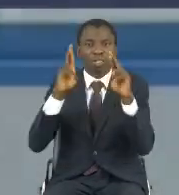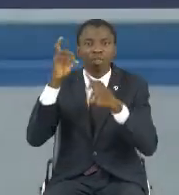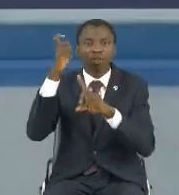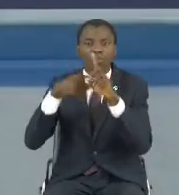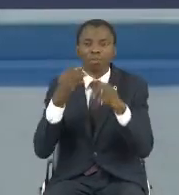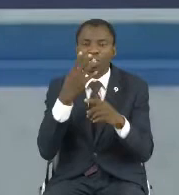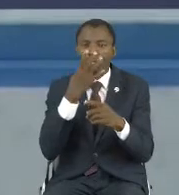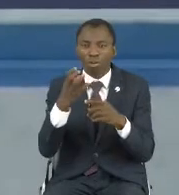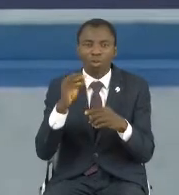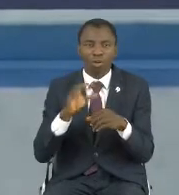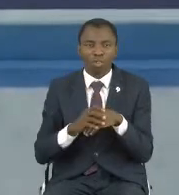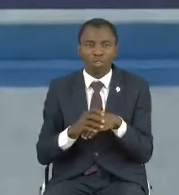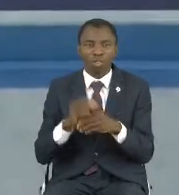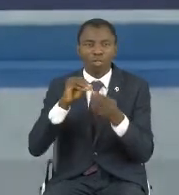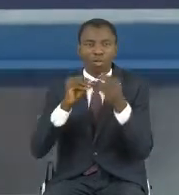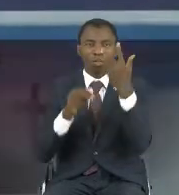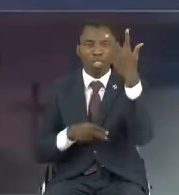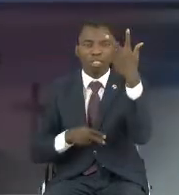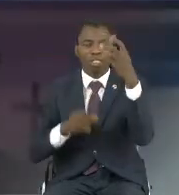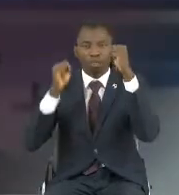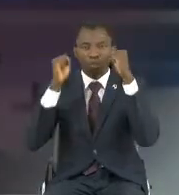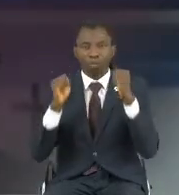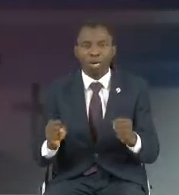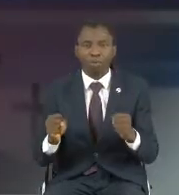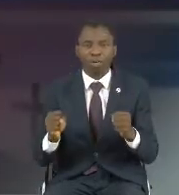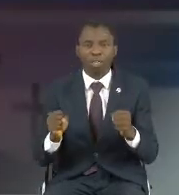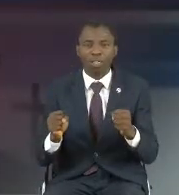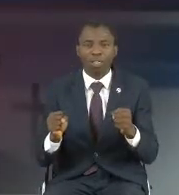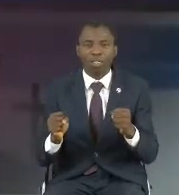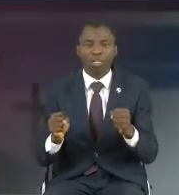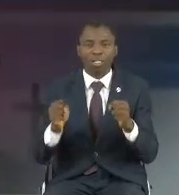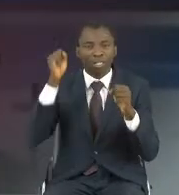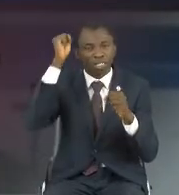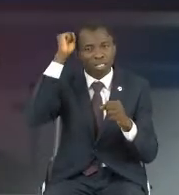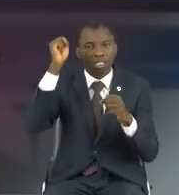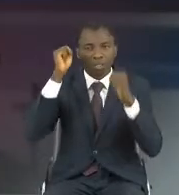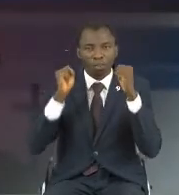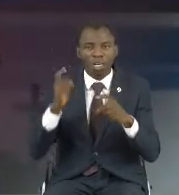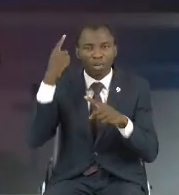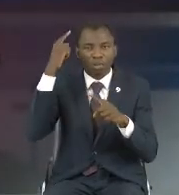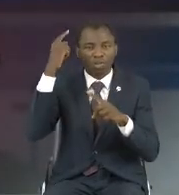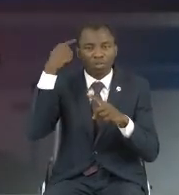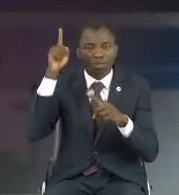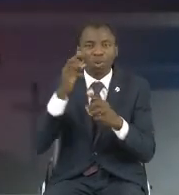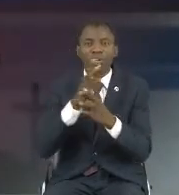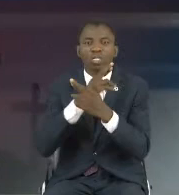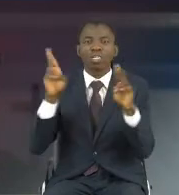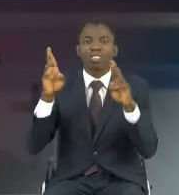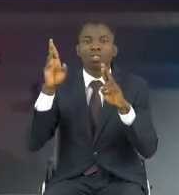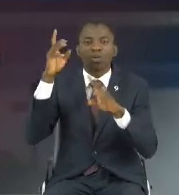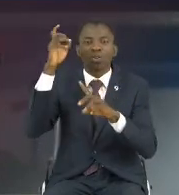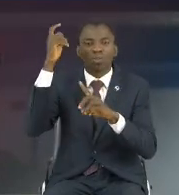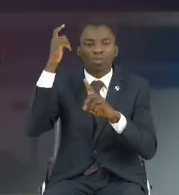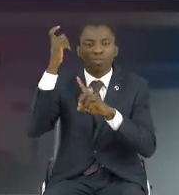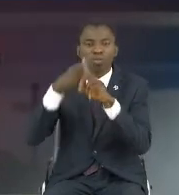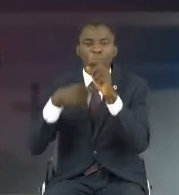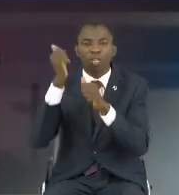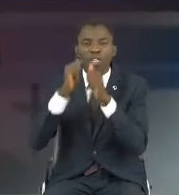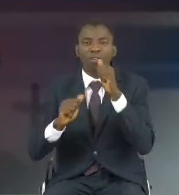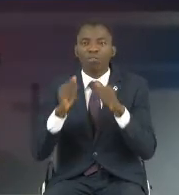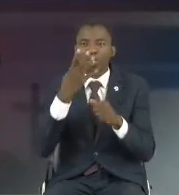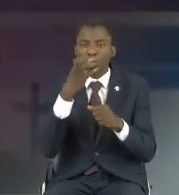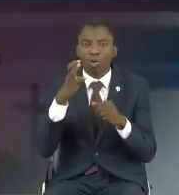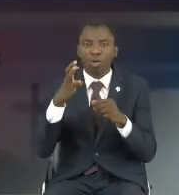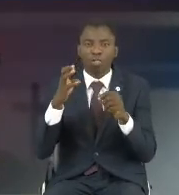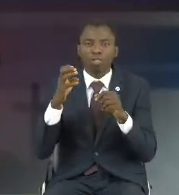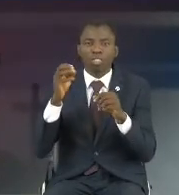three is power for redemption from every curse in your life. Every